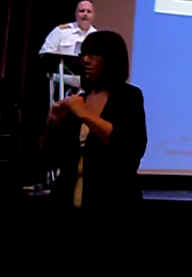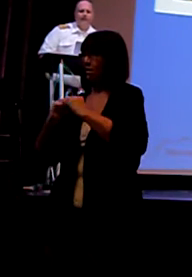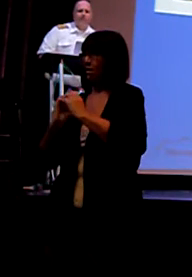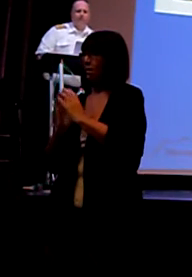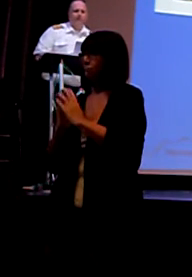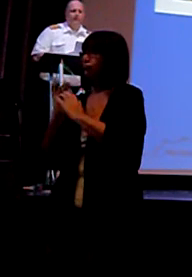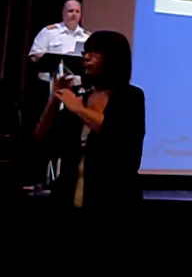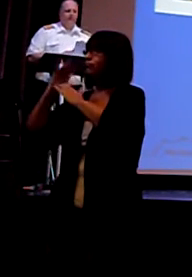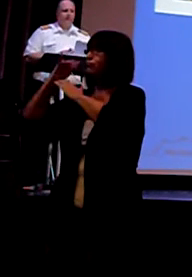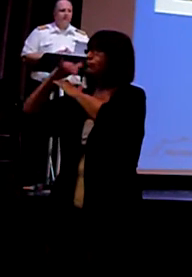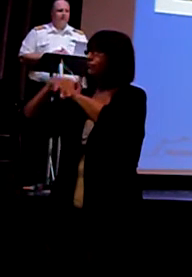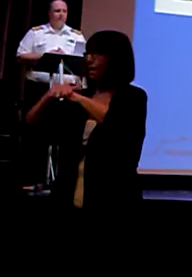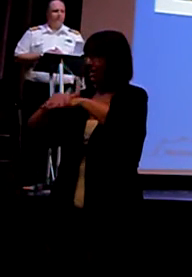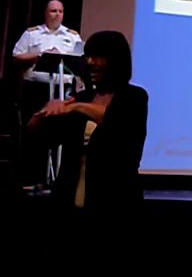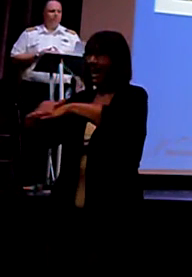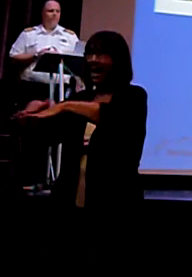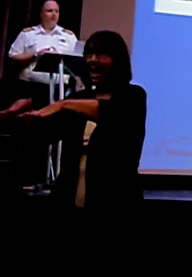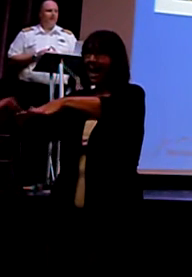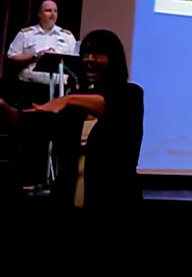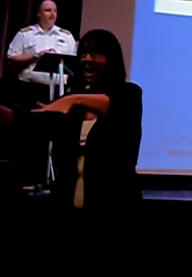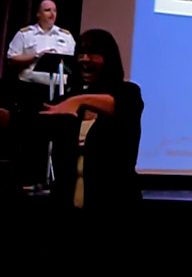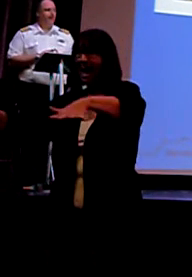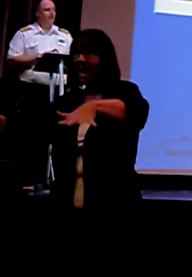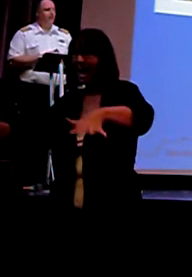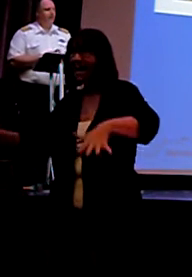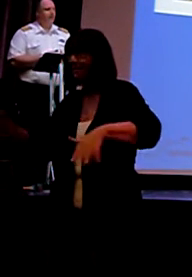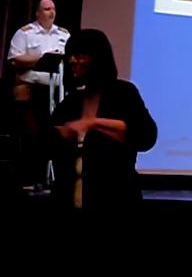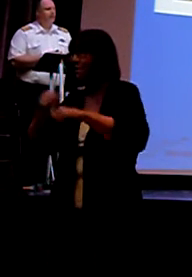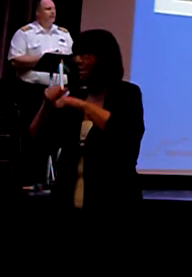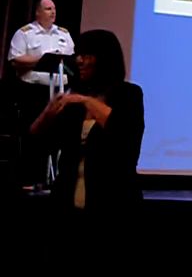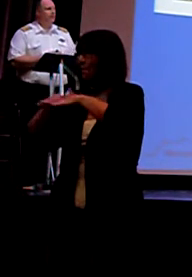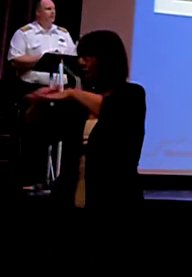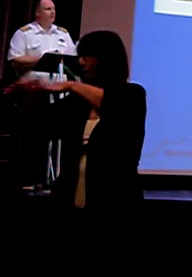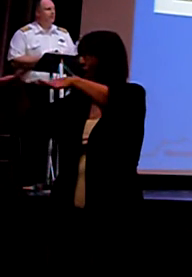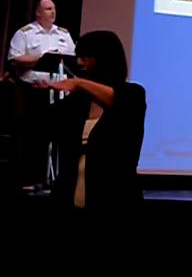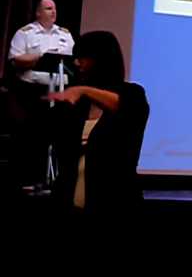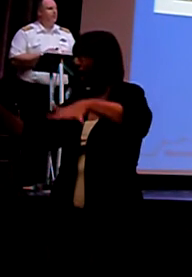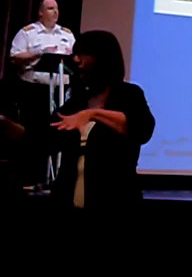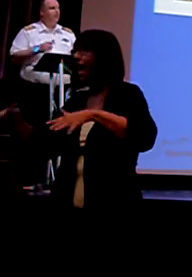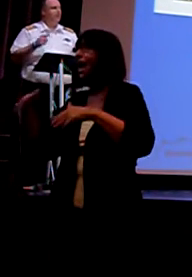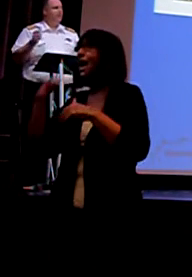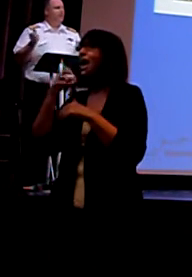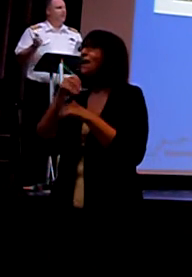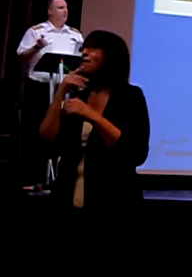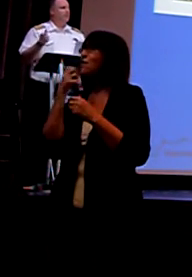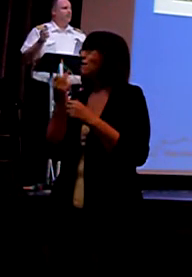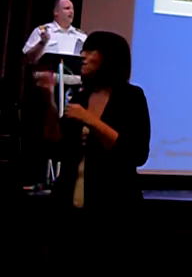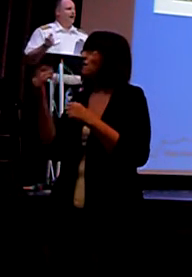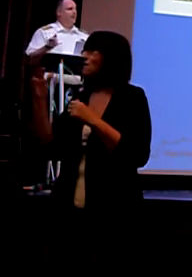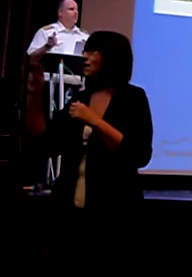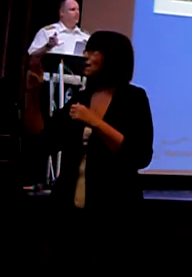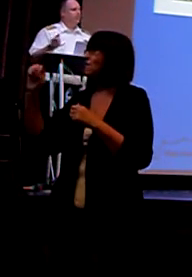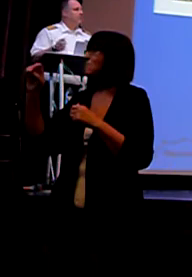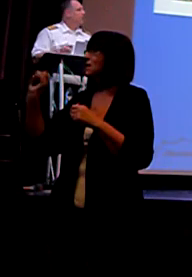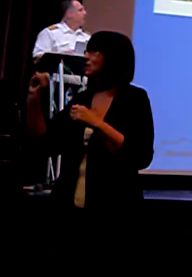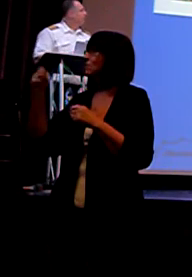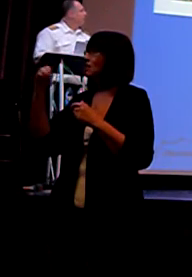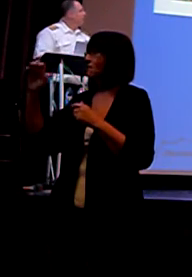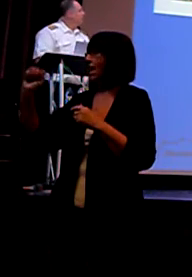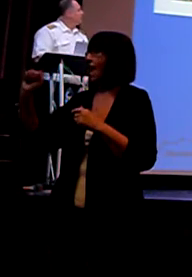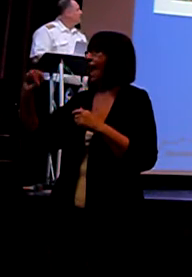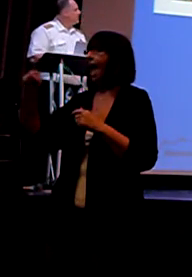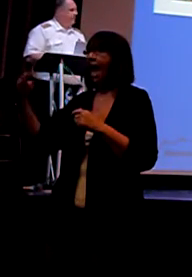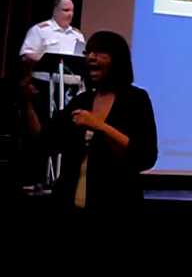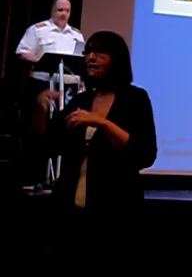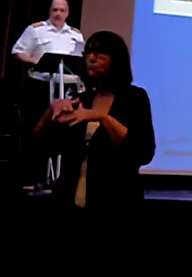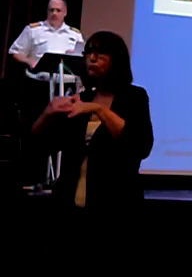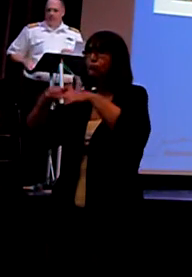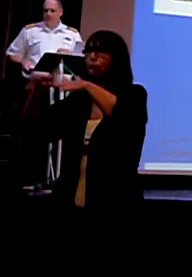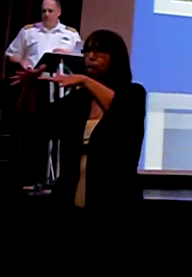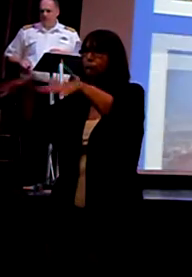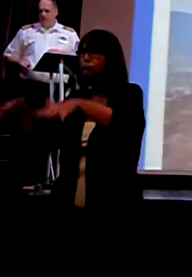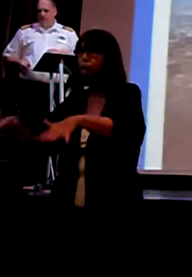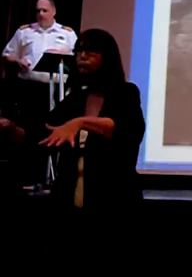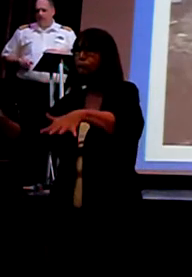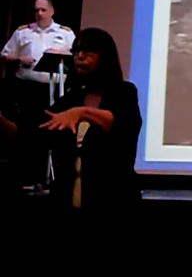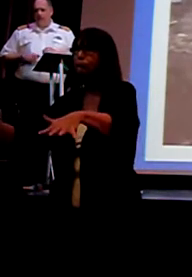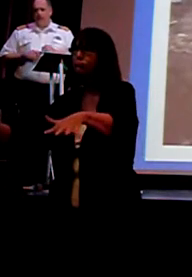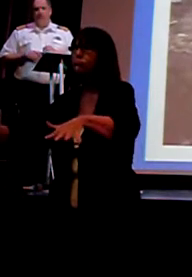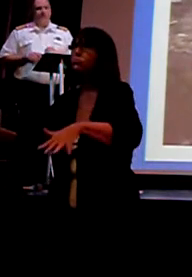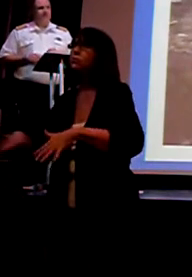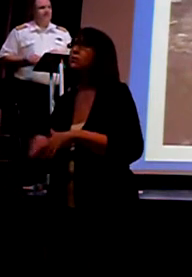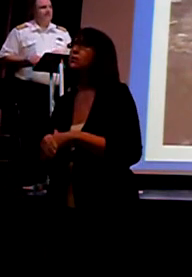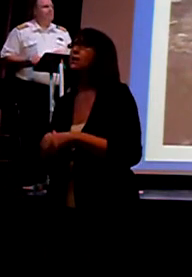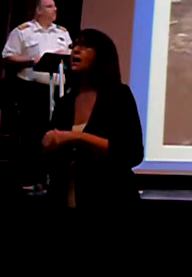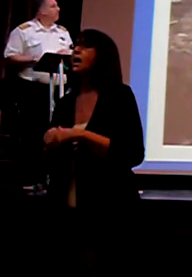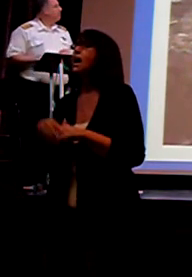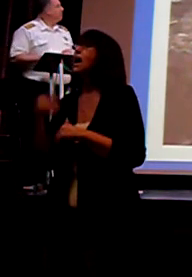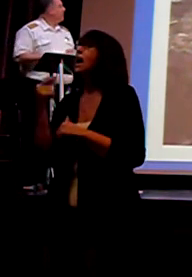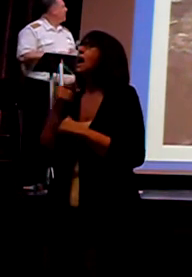then it covered Pompeii here with quite a few meters of ash. And